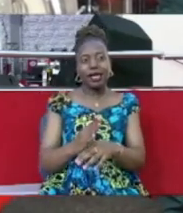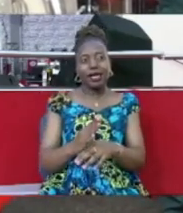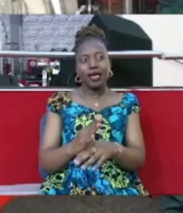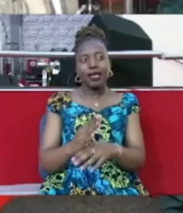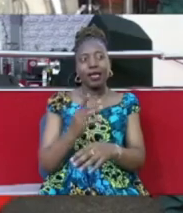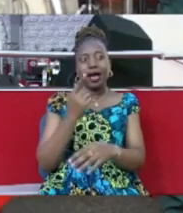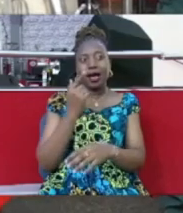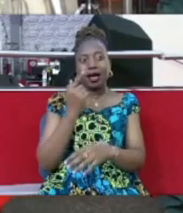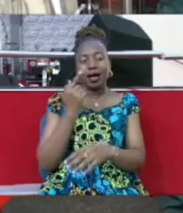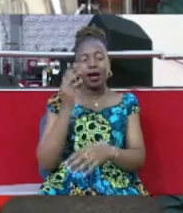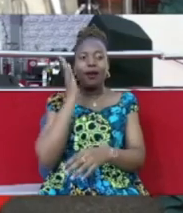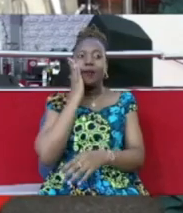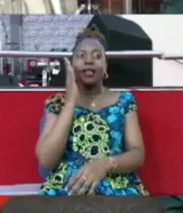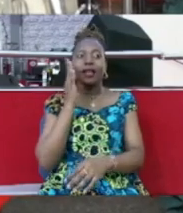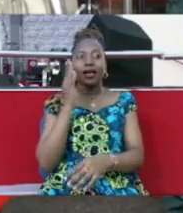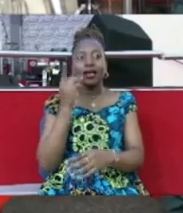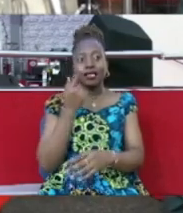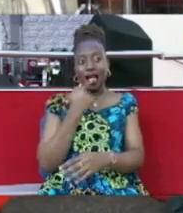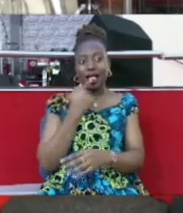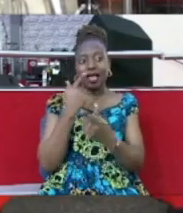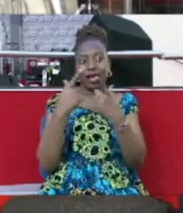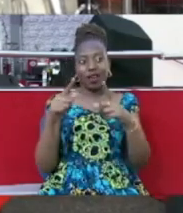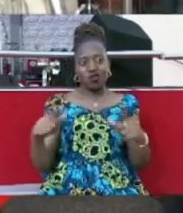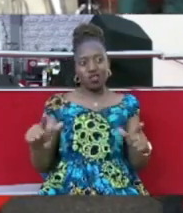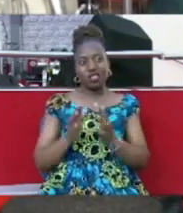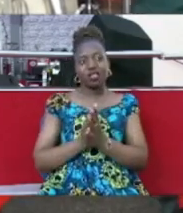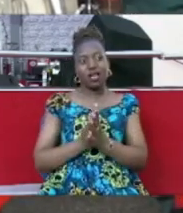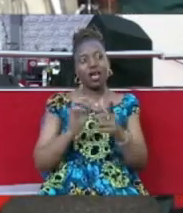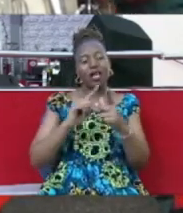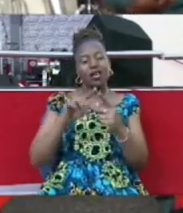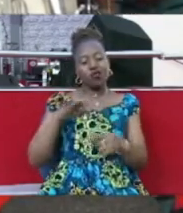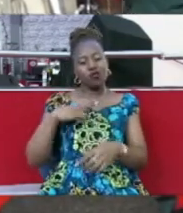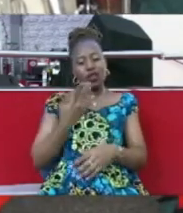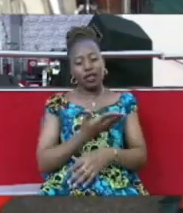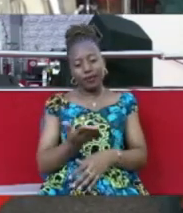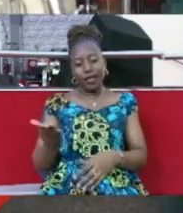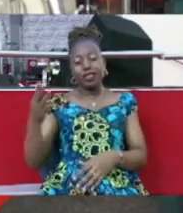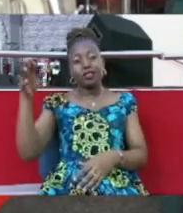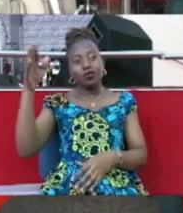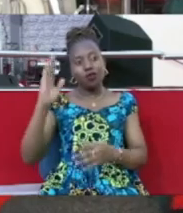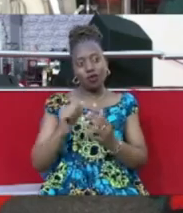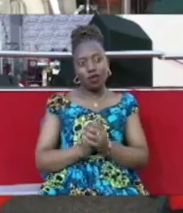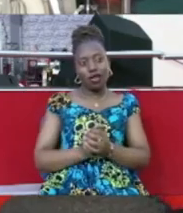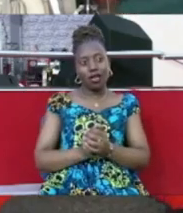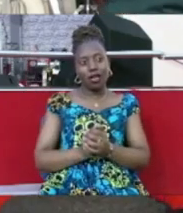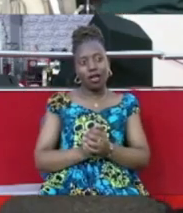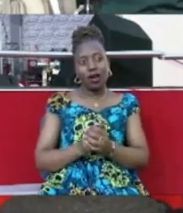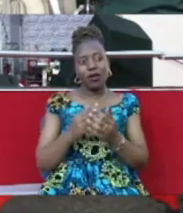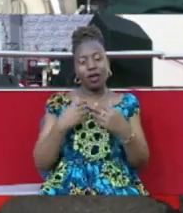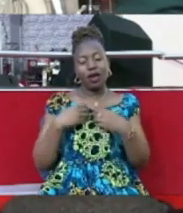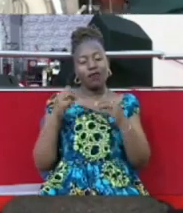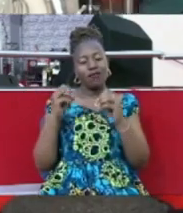they do that, the presence of God just comes down. There won't be anything contemporary